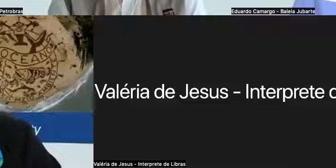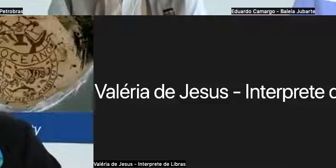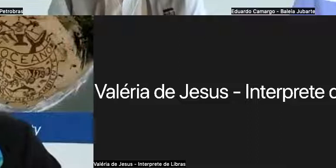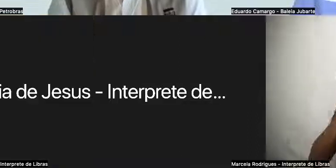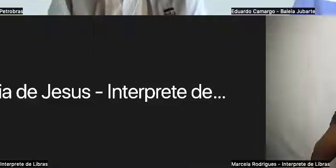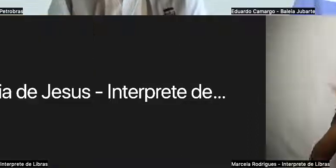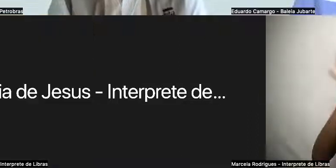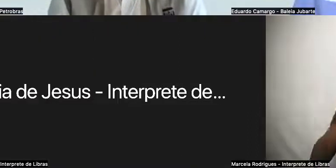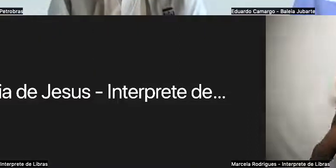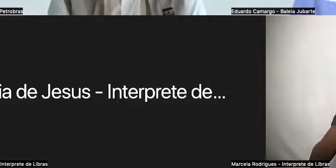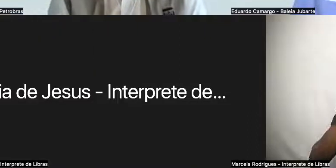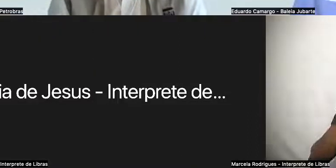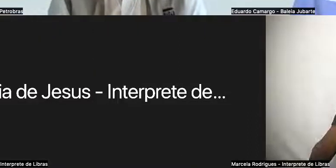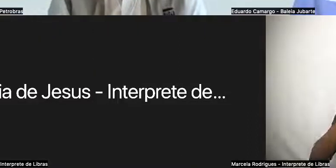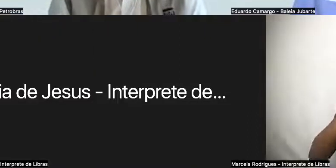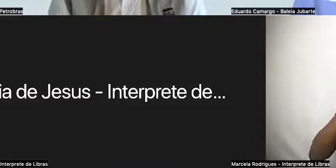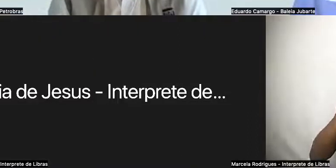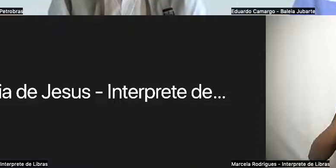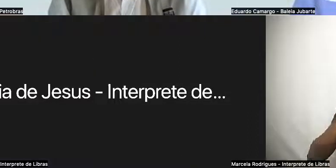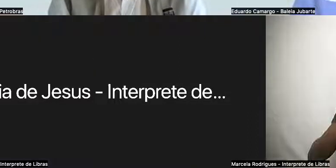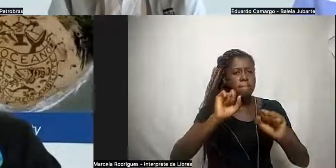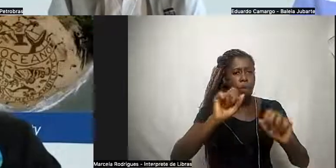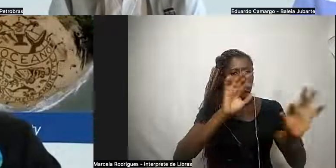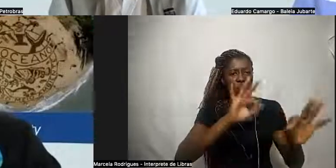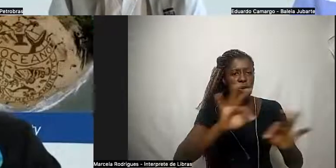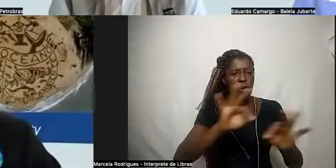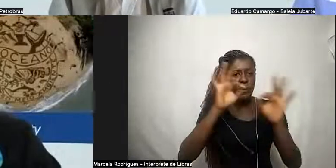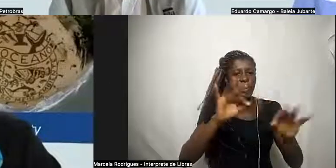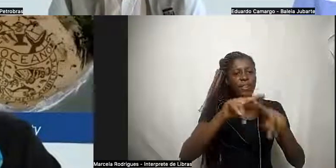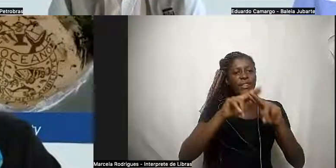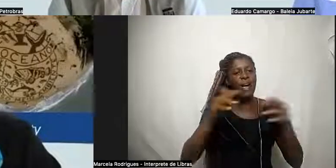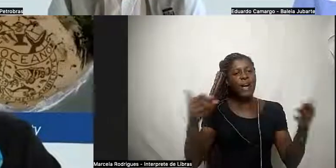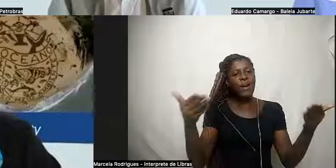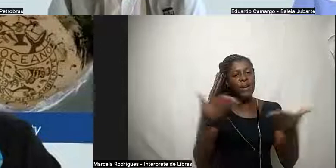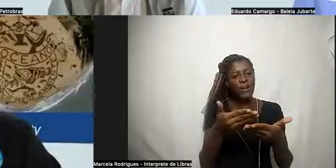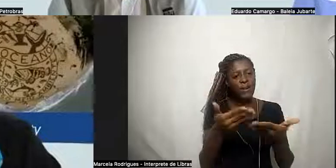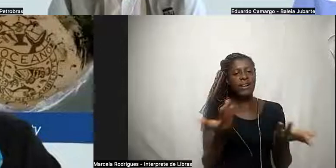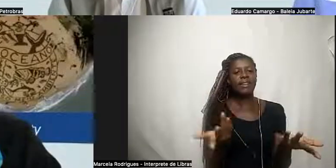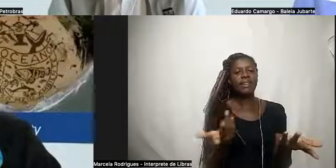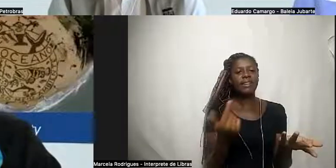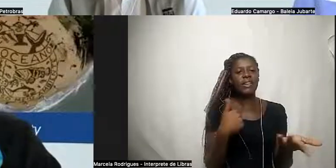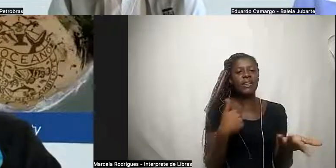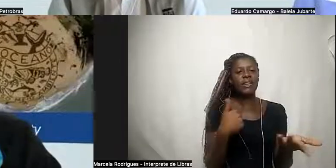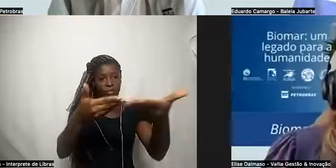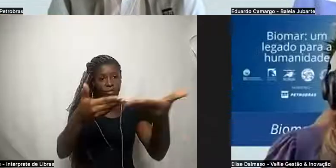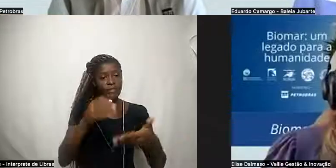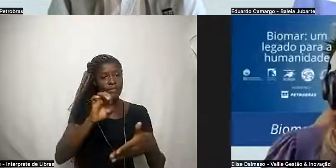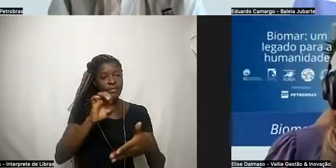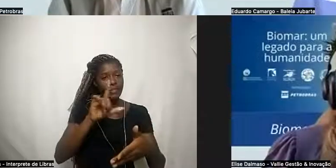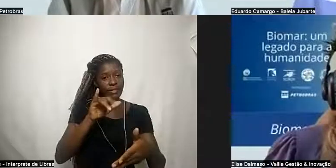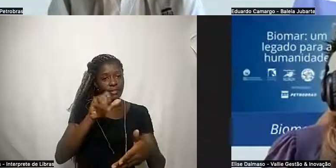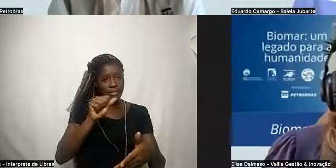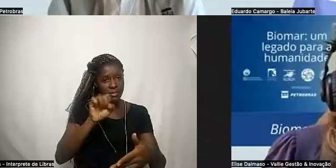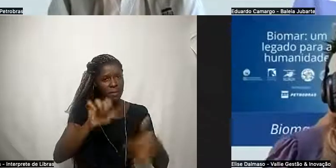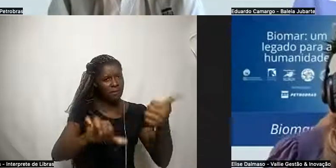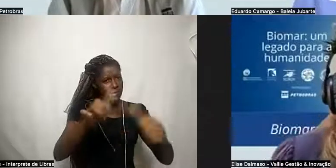Majority of the themes approached here are there already or are going to appear on the social media somehow. Now I give the floor to